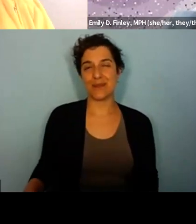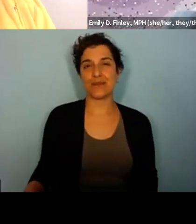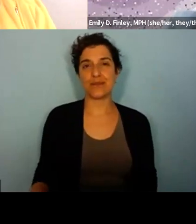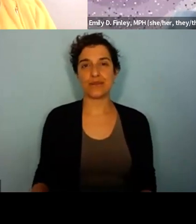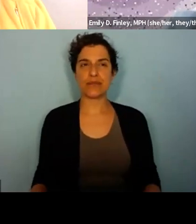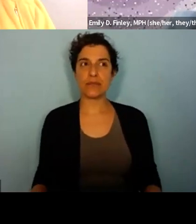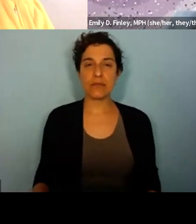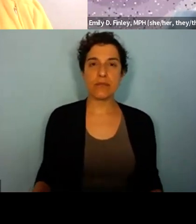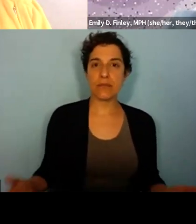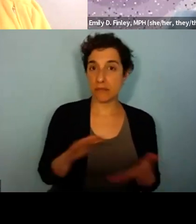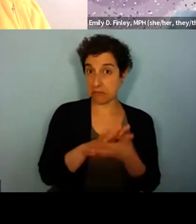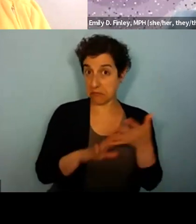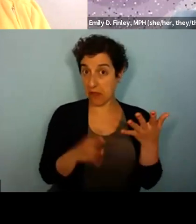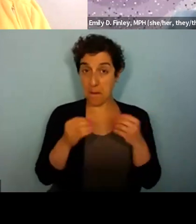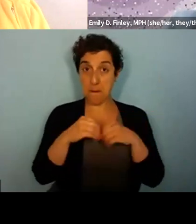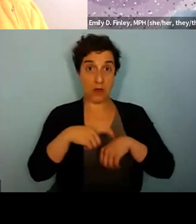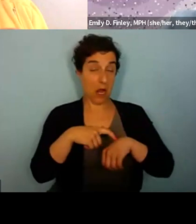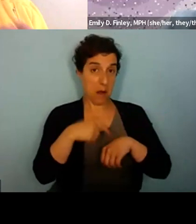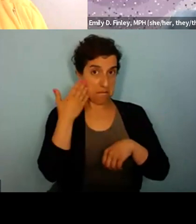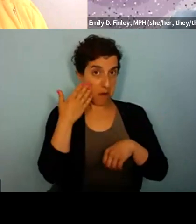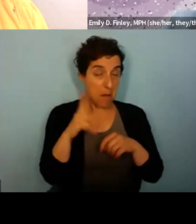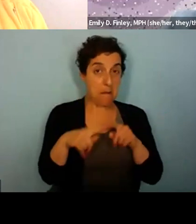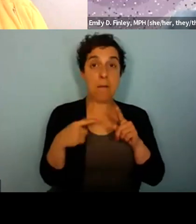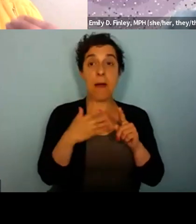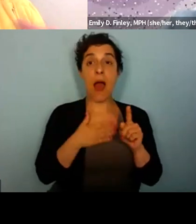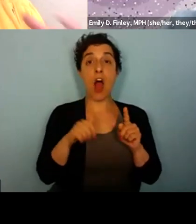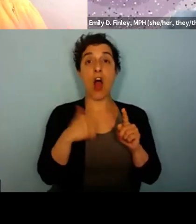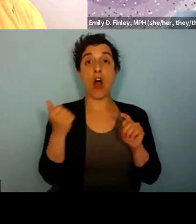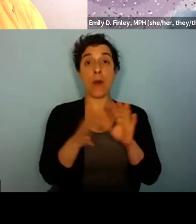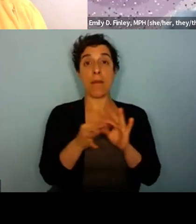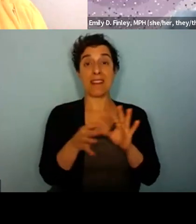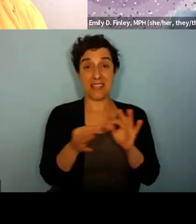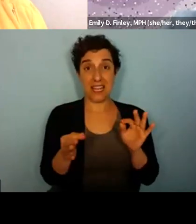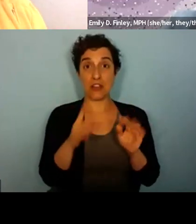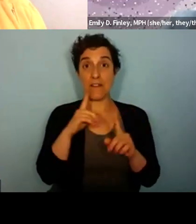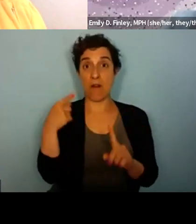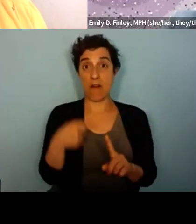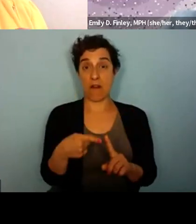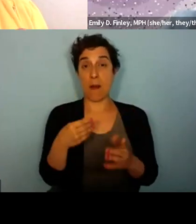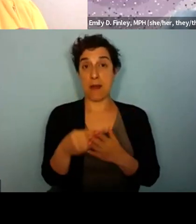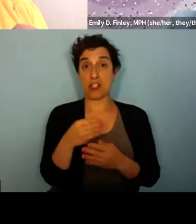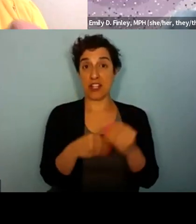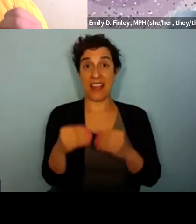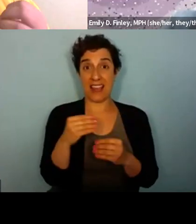I don't know if we'll have a little more time, but my other message is that when it comes to this budgeting, that